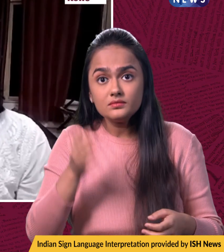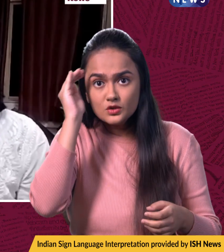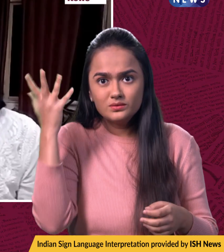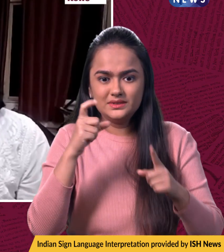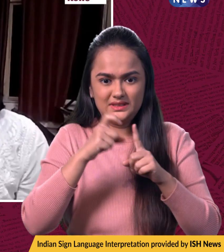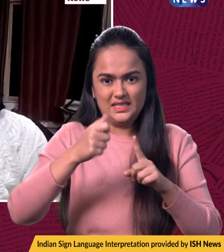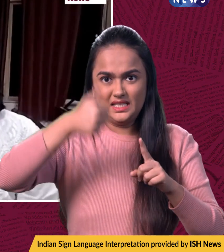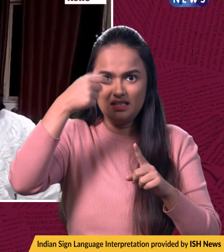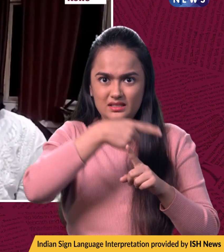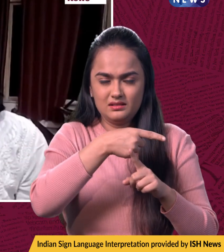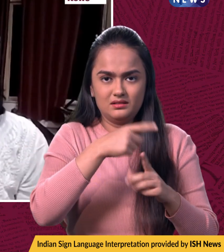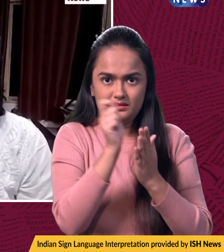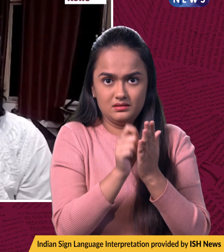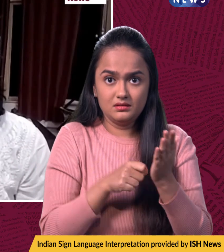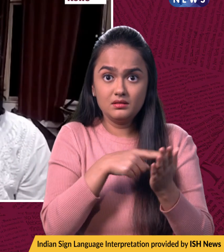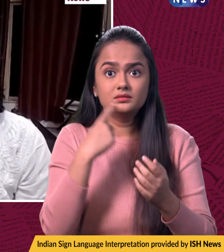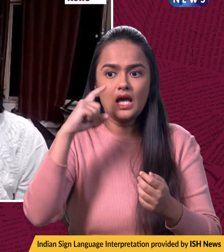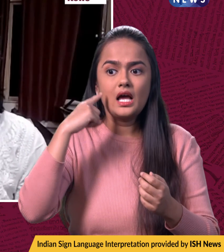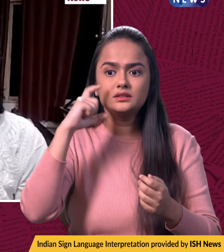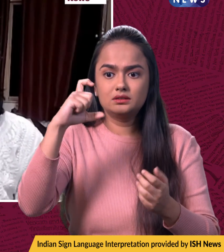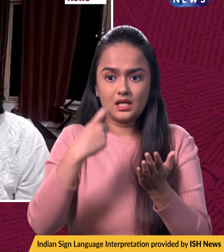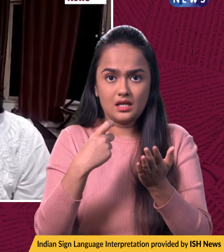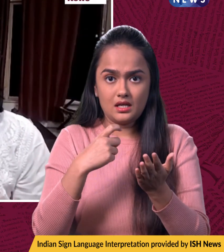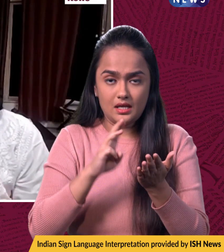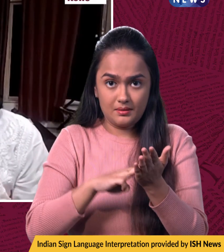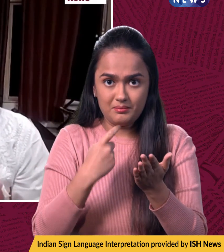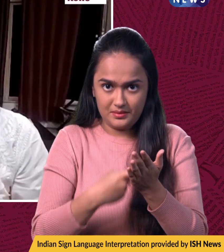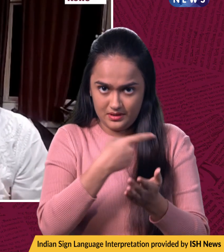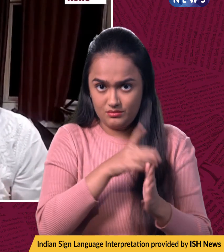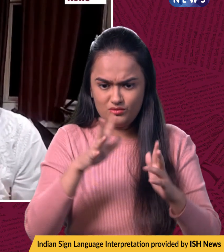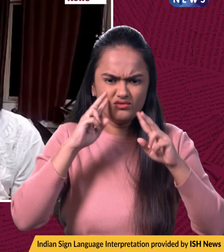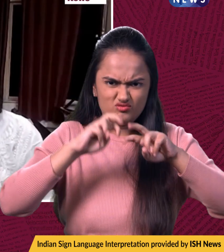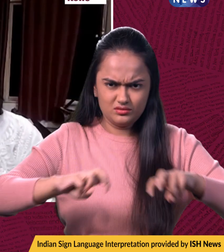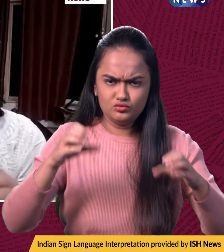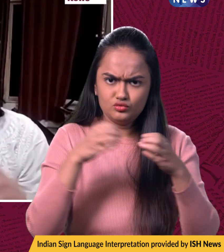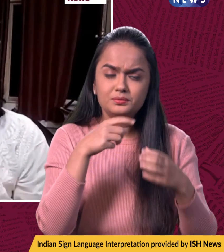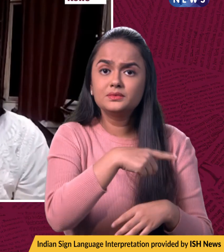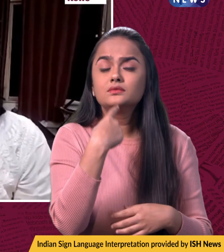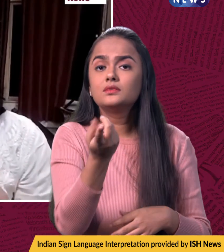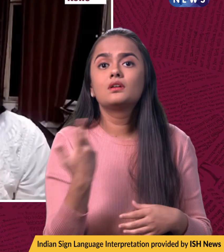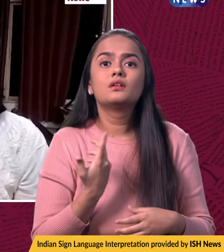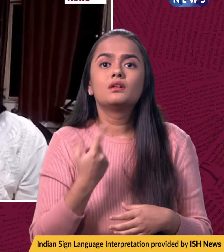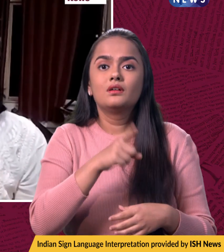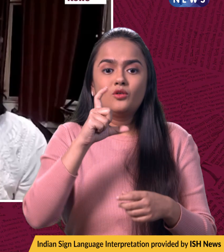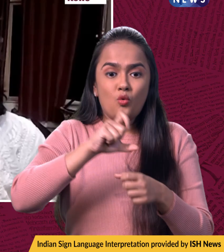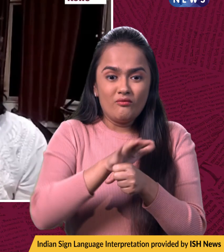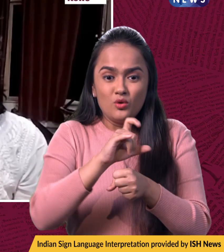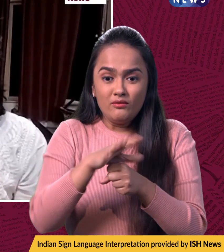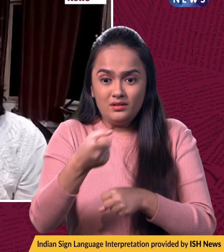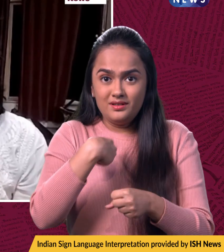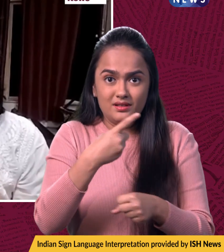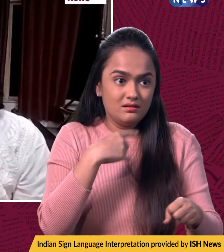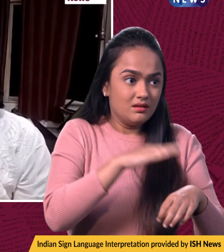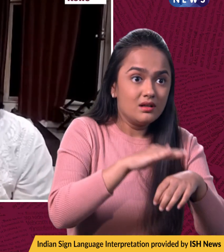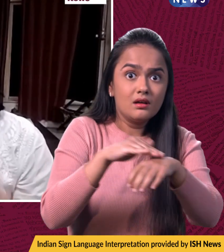news, according to directives issued by the ICMR, which is the Indian Council of Medical Research, contacts of COVID-19